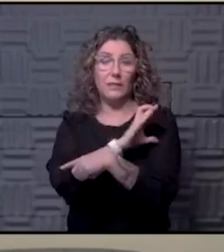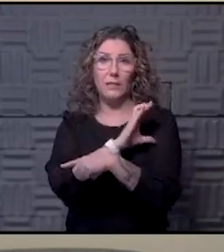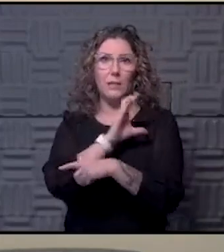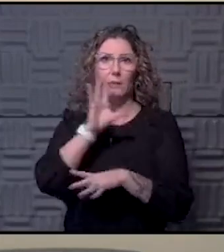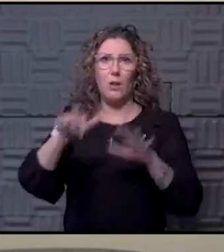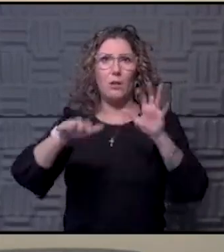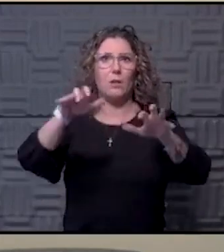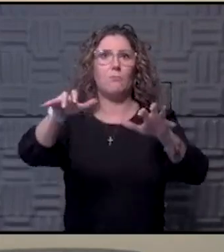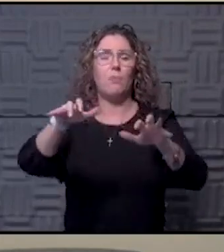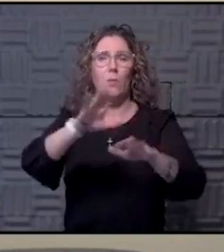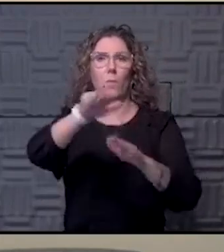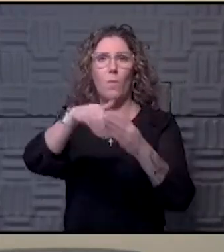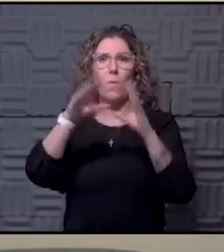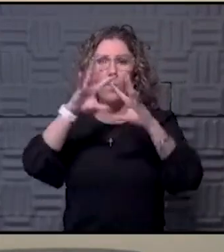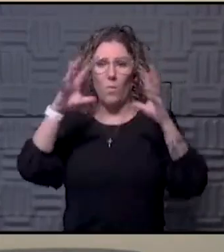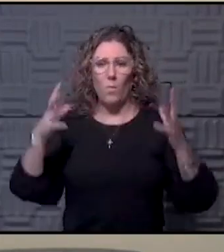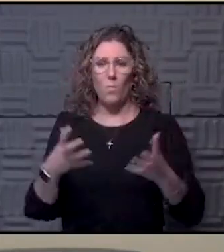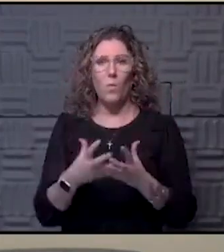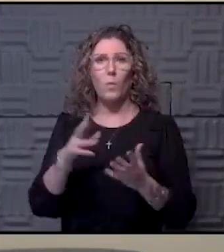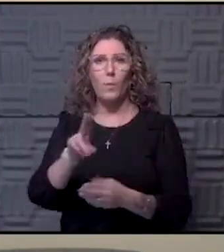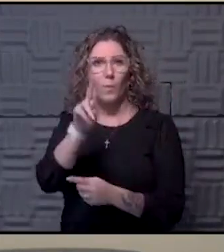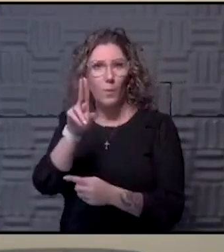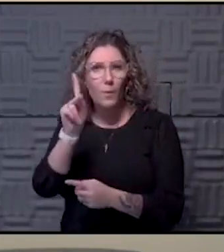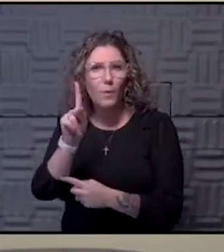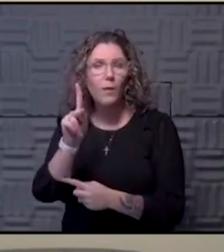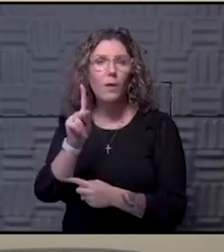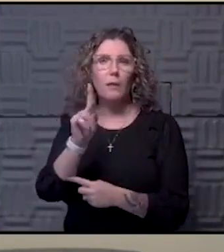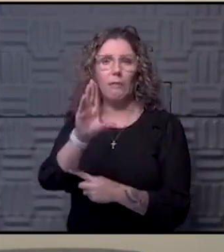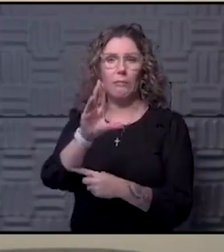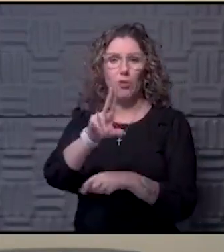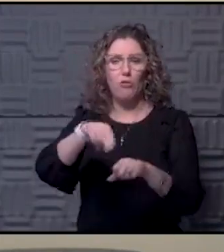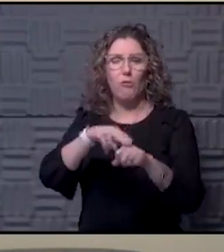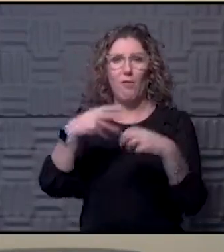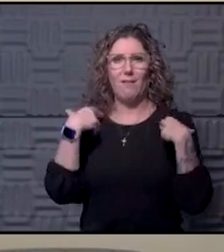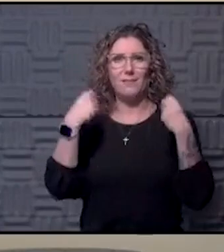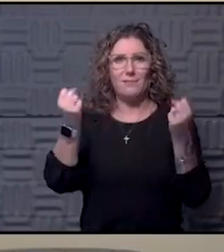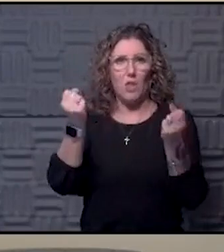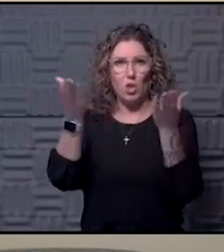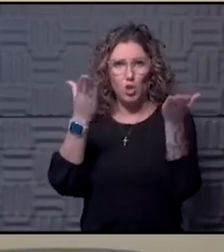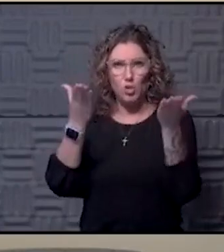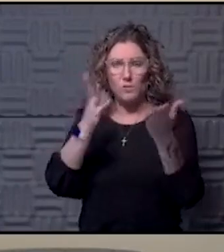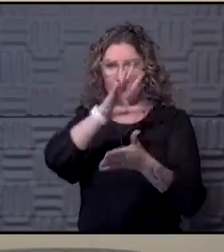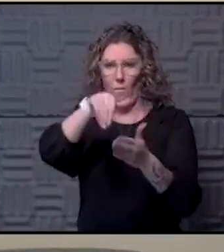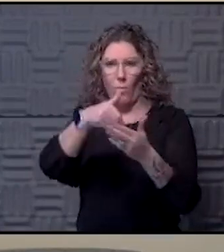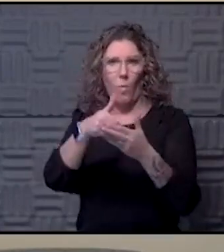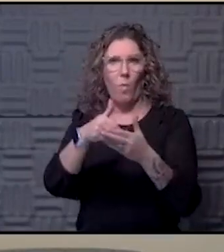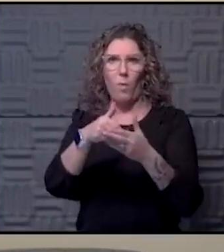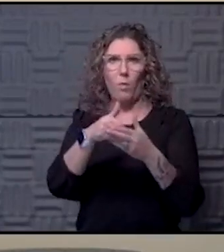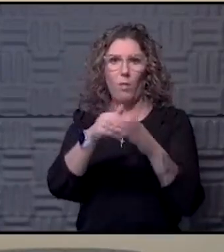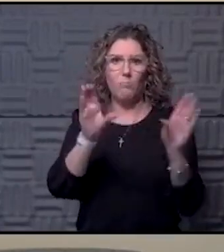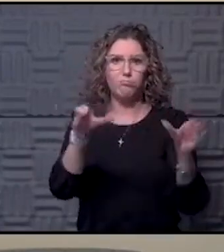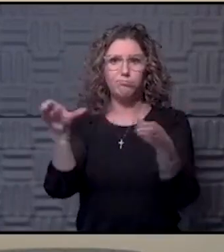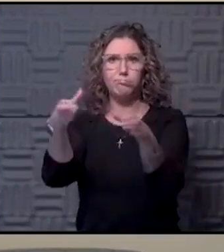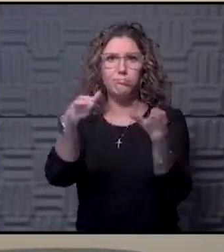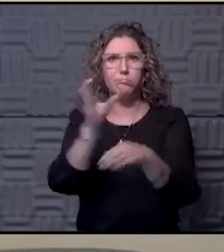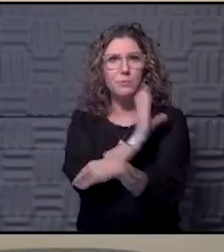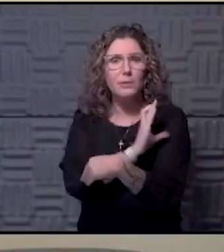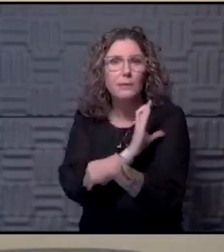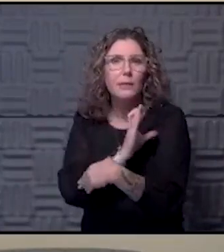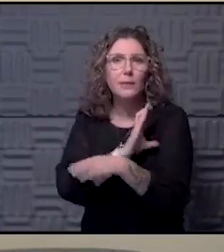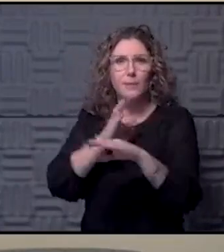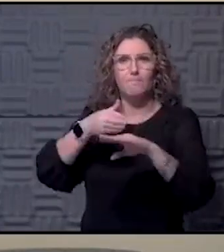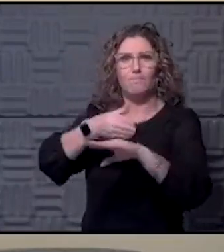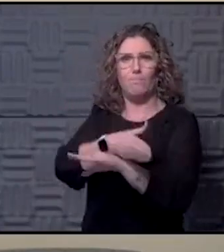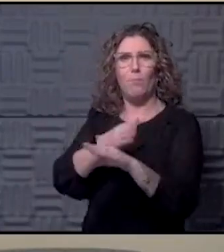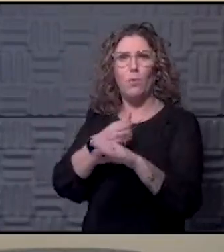I know the United Kingdom, with their National Health Service, has set up a whole series of kind of post-COVID clinics, partly to